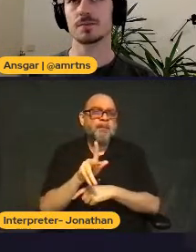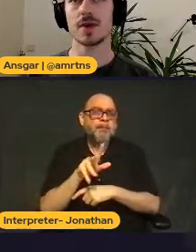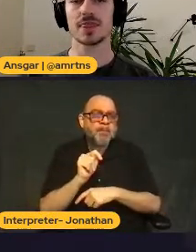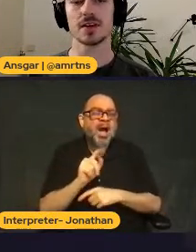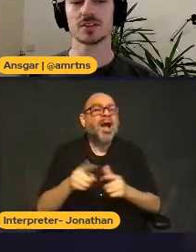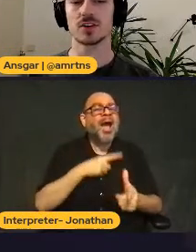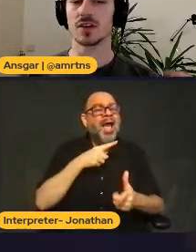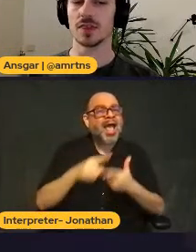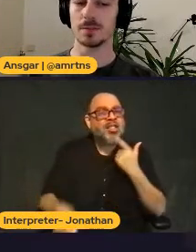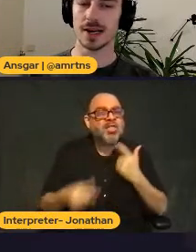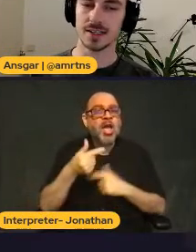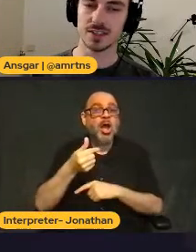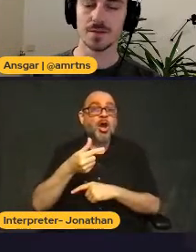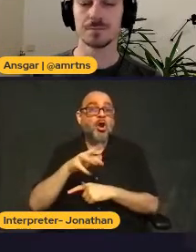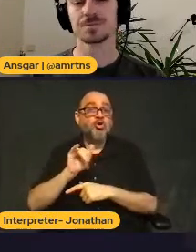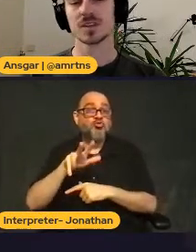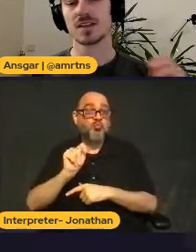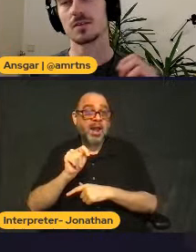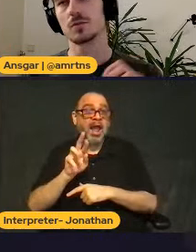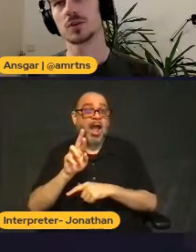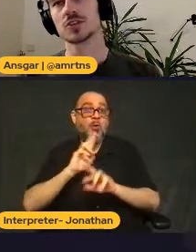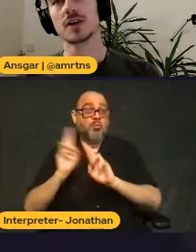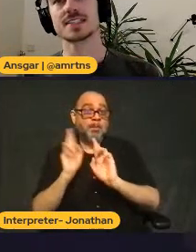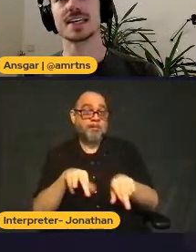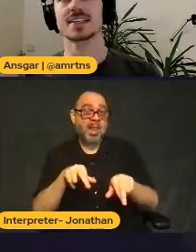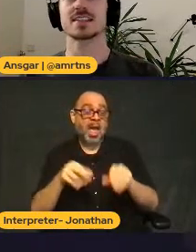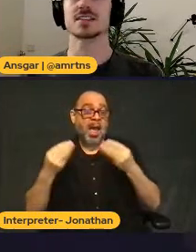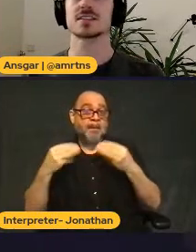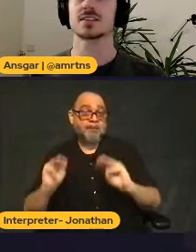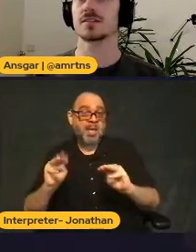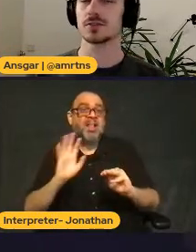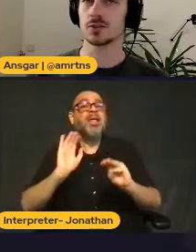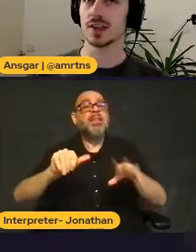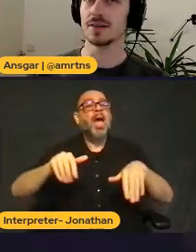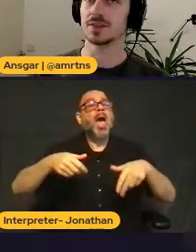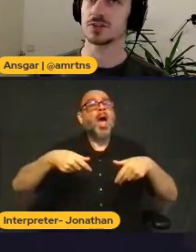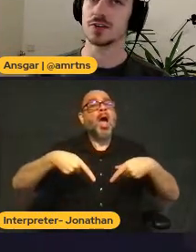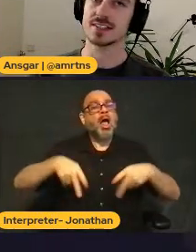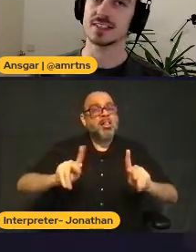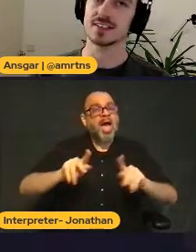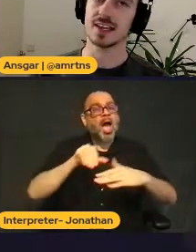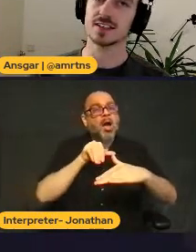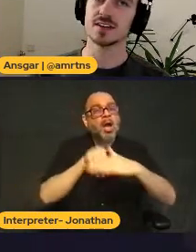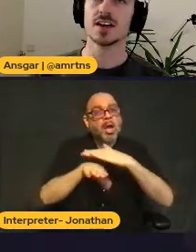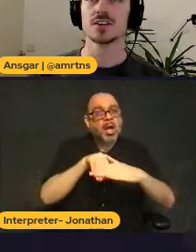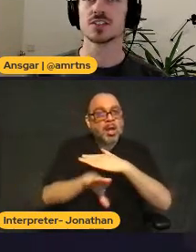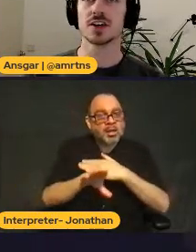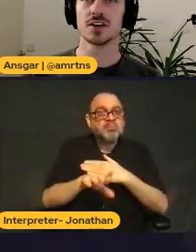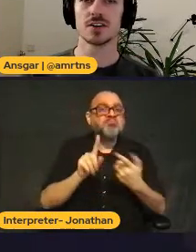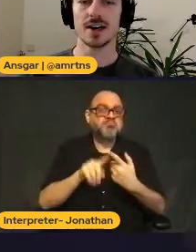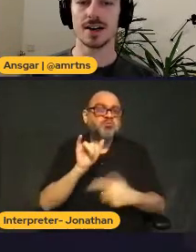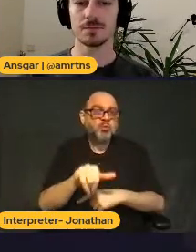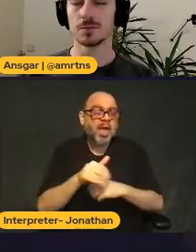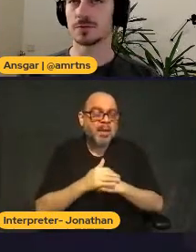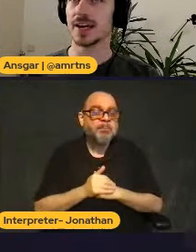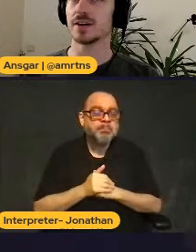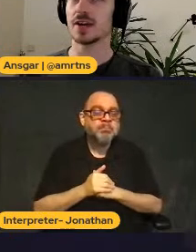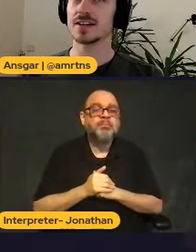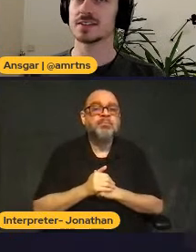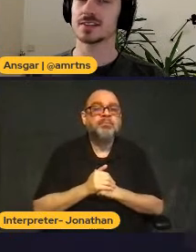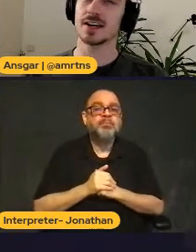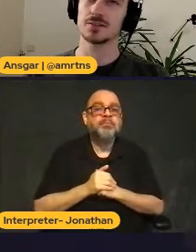read-write method on the bucket, which grants access to the Lambda to access that. So